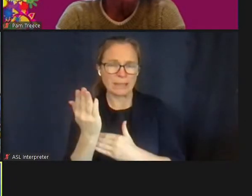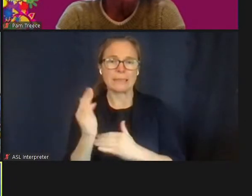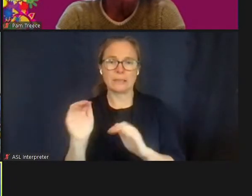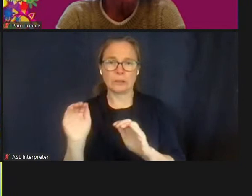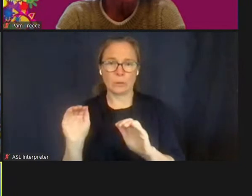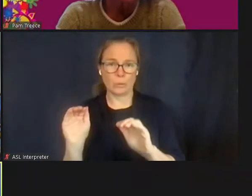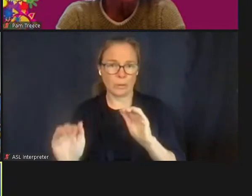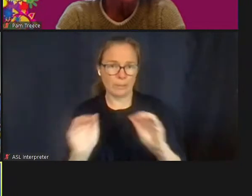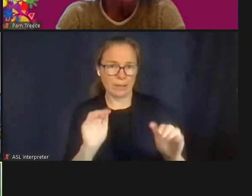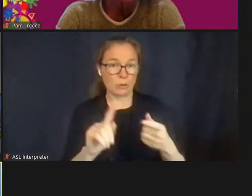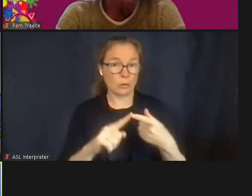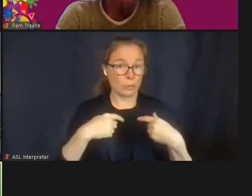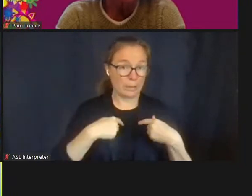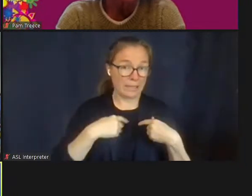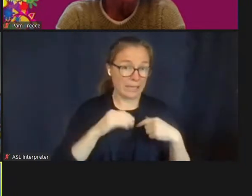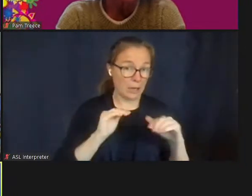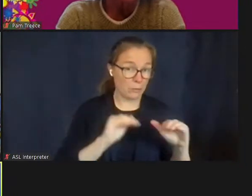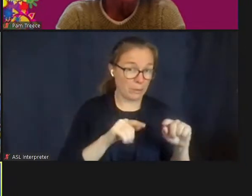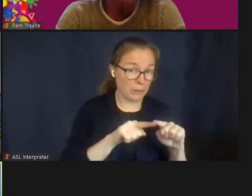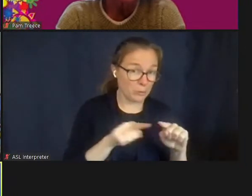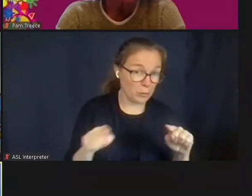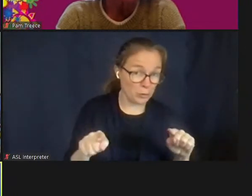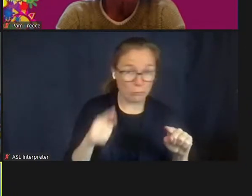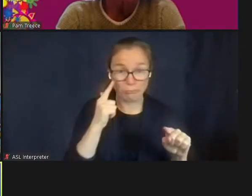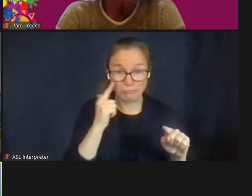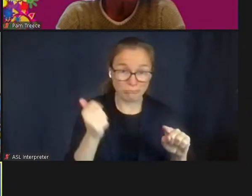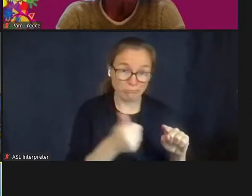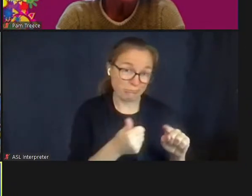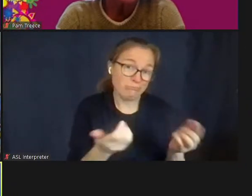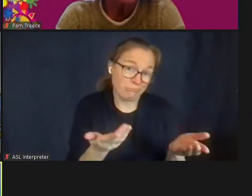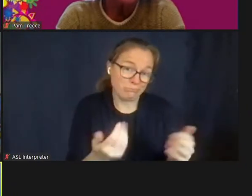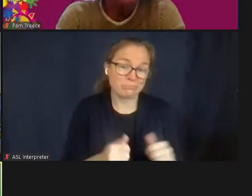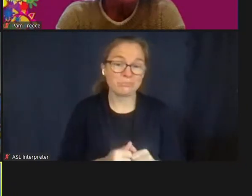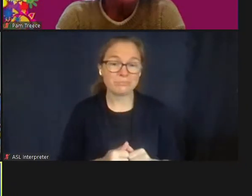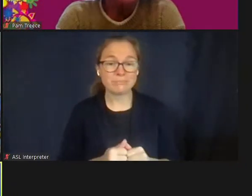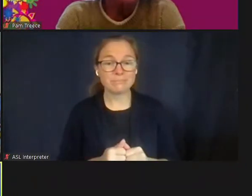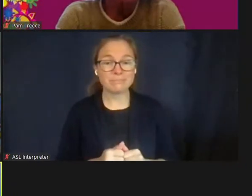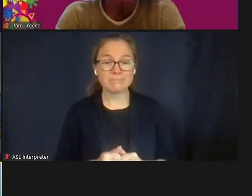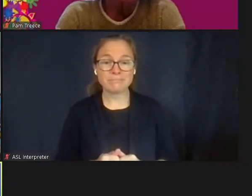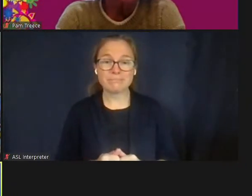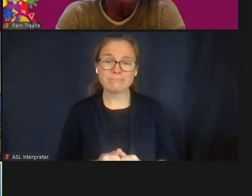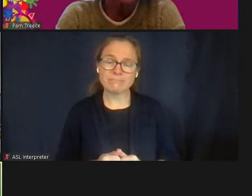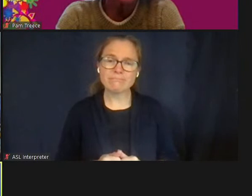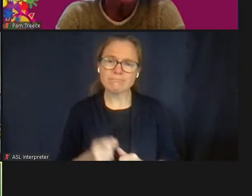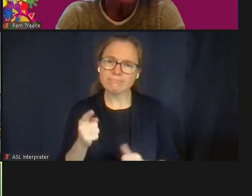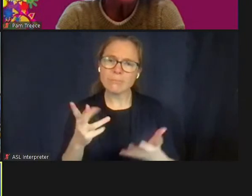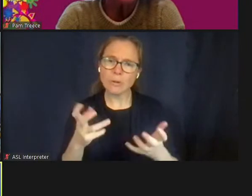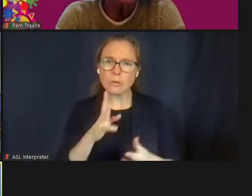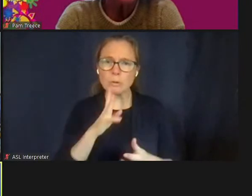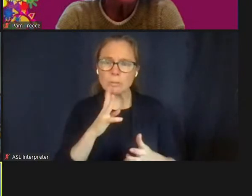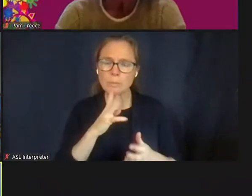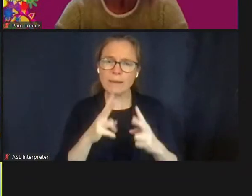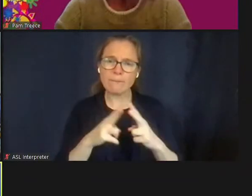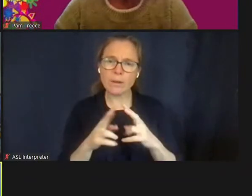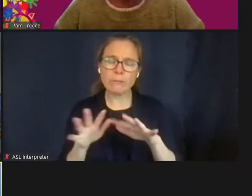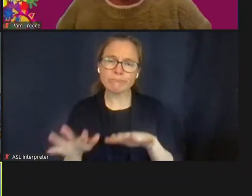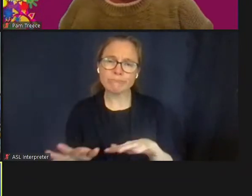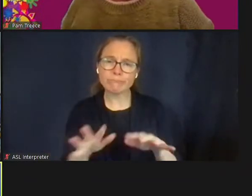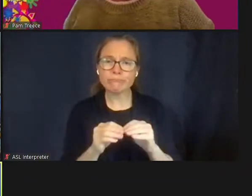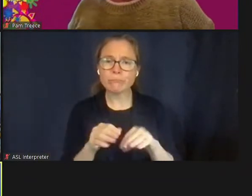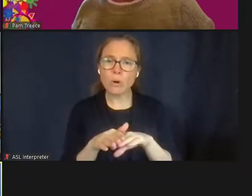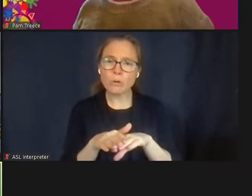reminder to me, and others can follow if they would please, that we'll want to speak deliberately, a little slower